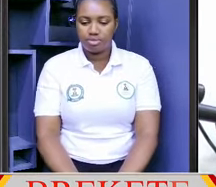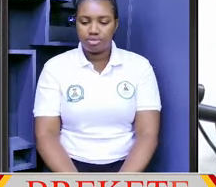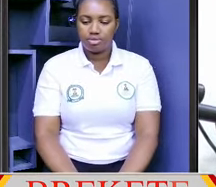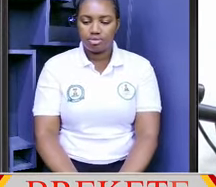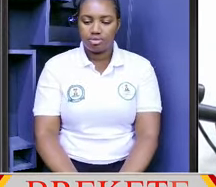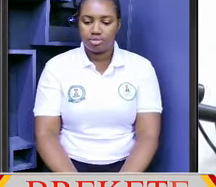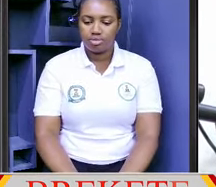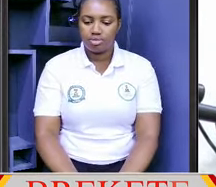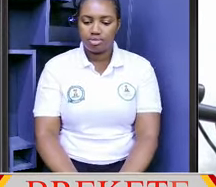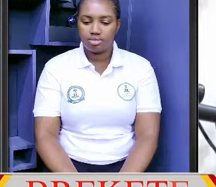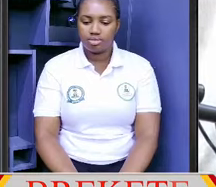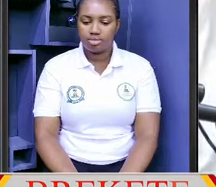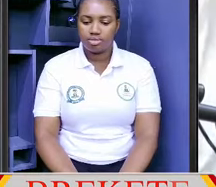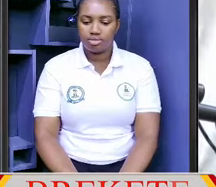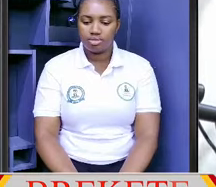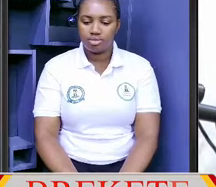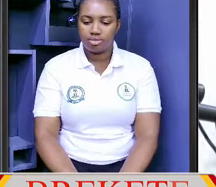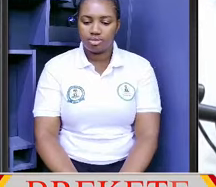Dalhatu